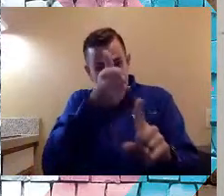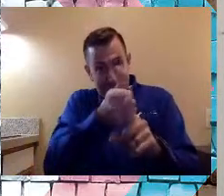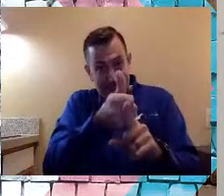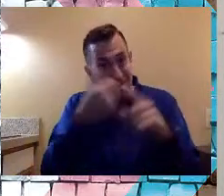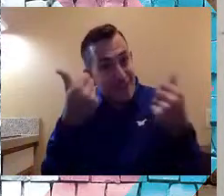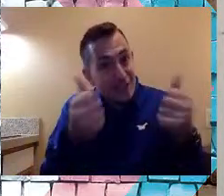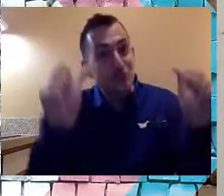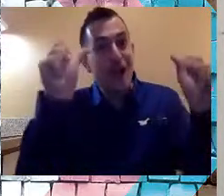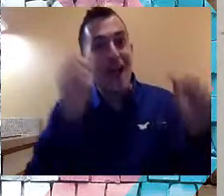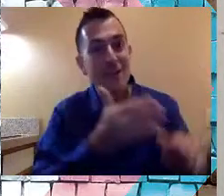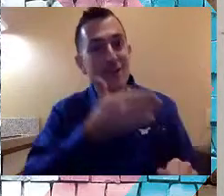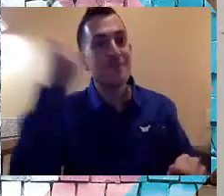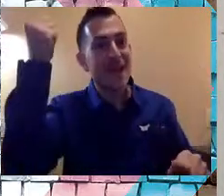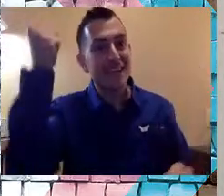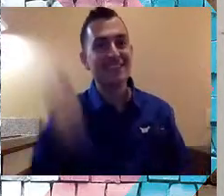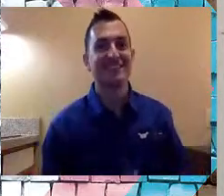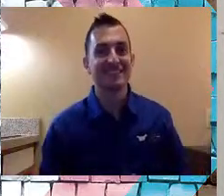down.